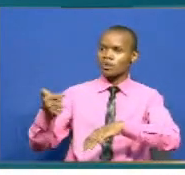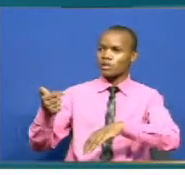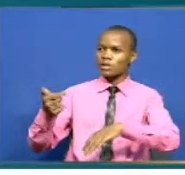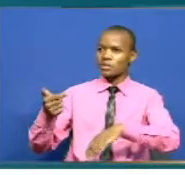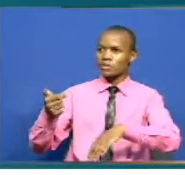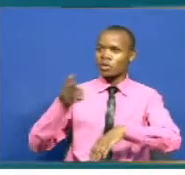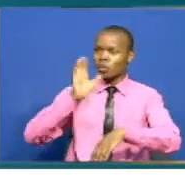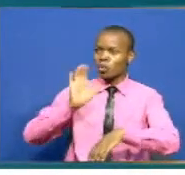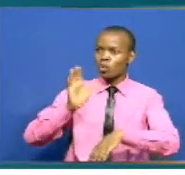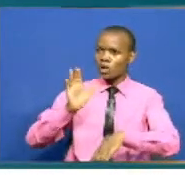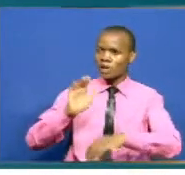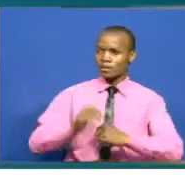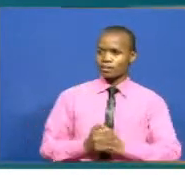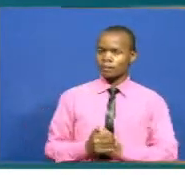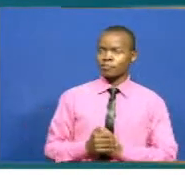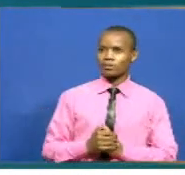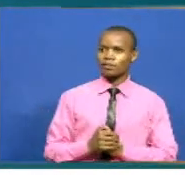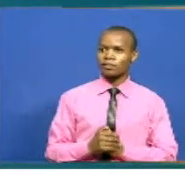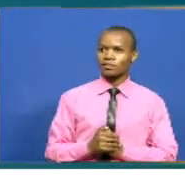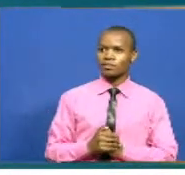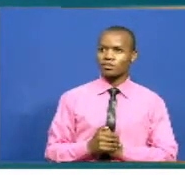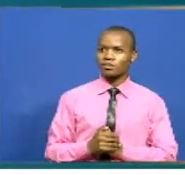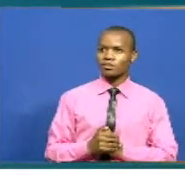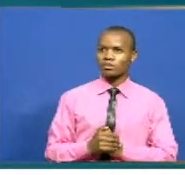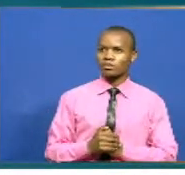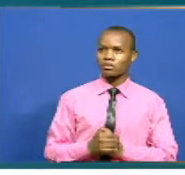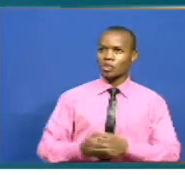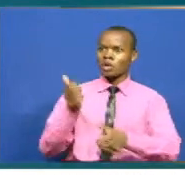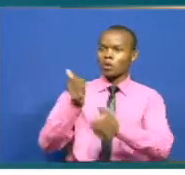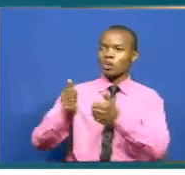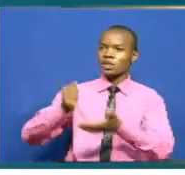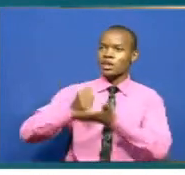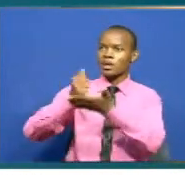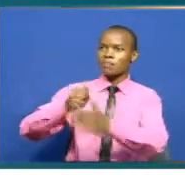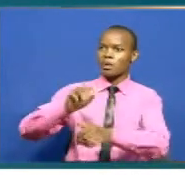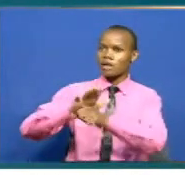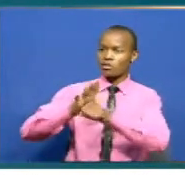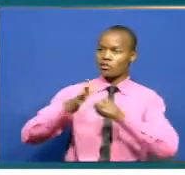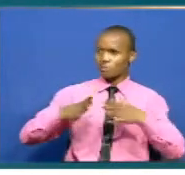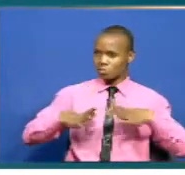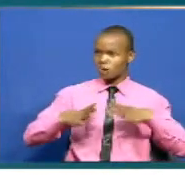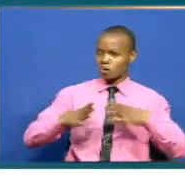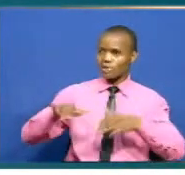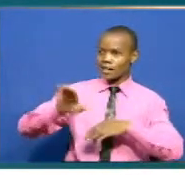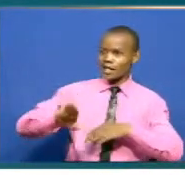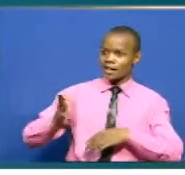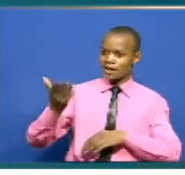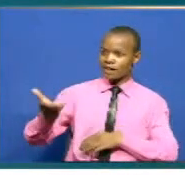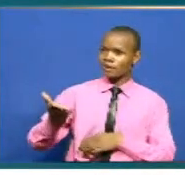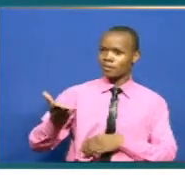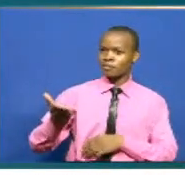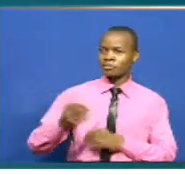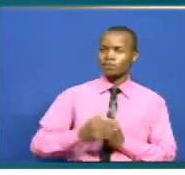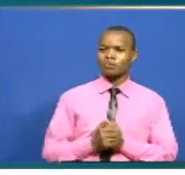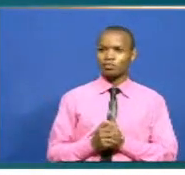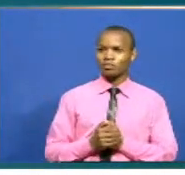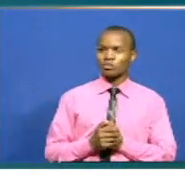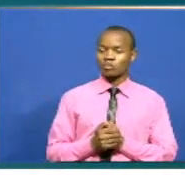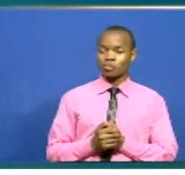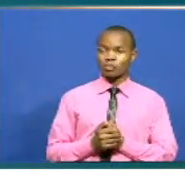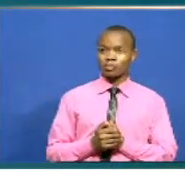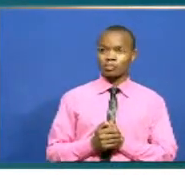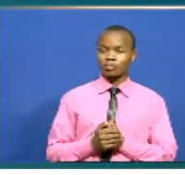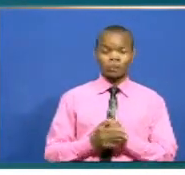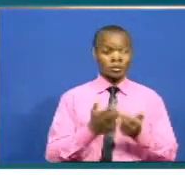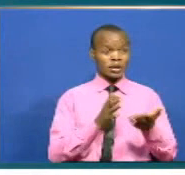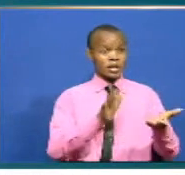meters water pan? That would be helping so much population. So this is where it is. That